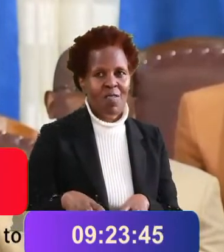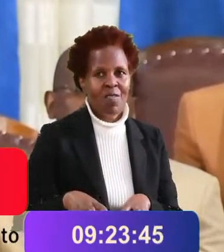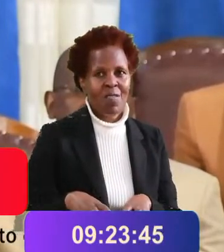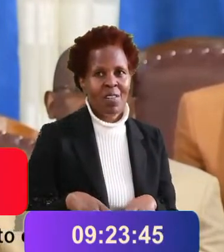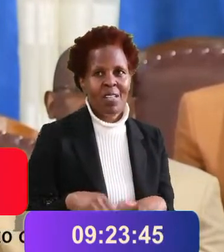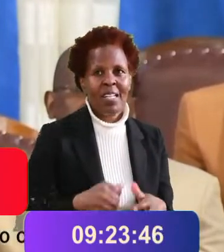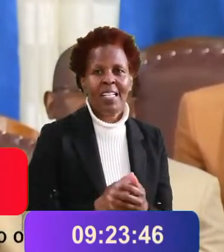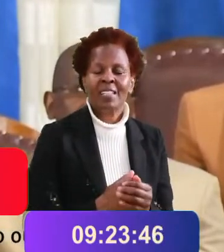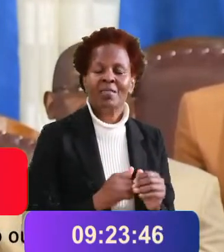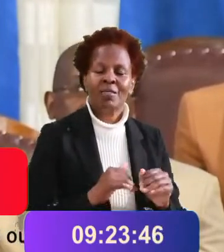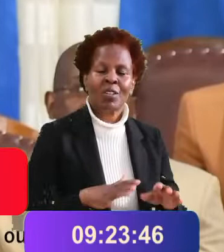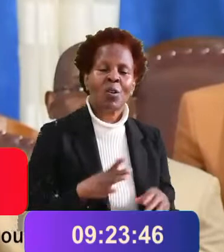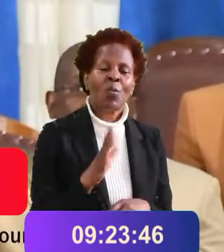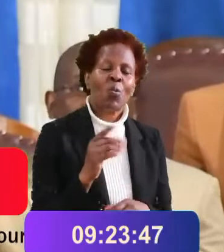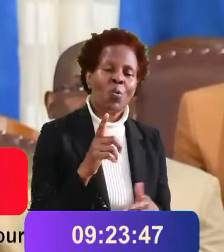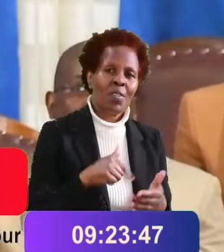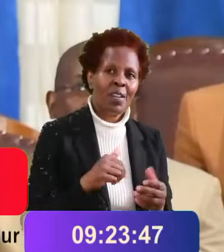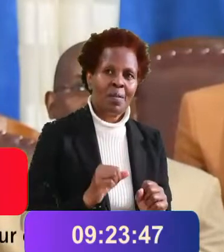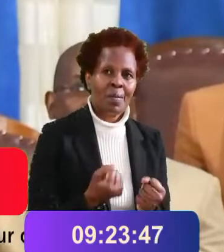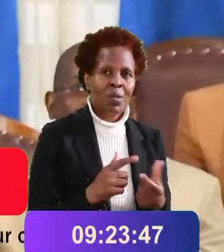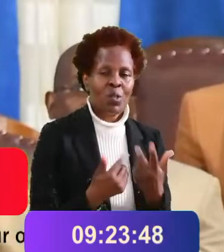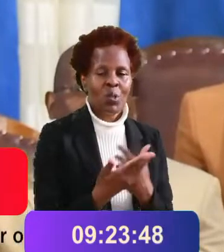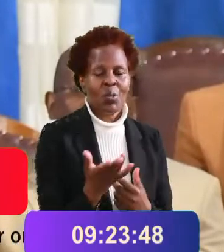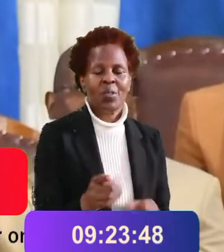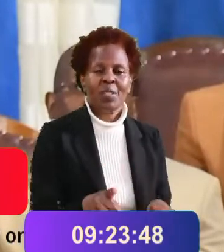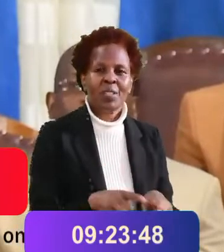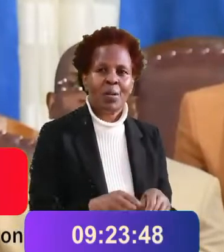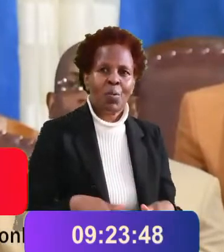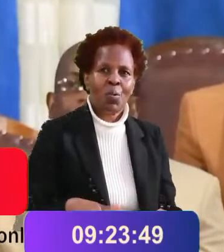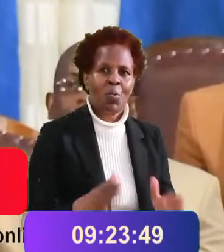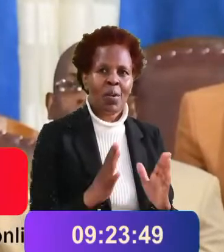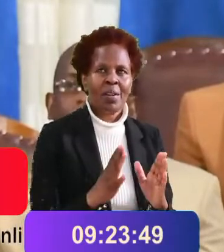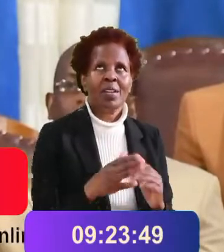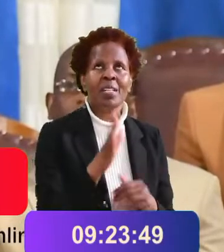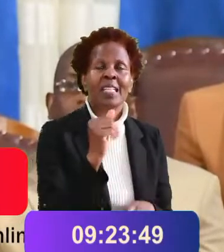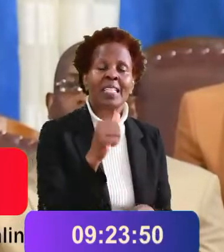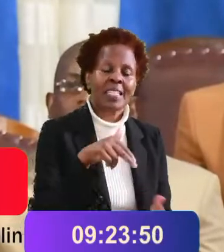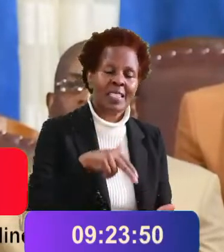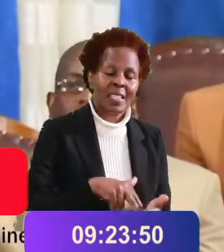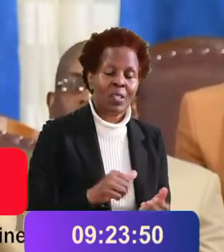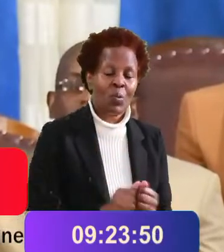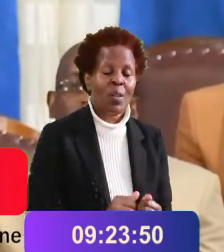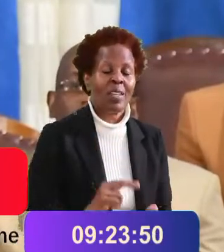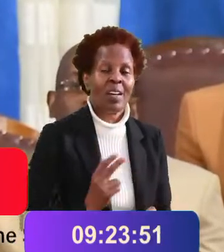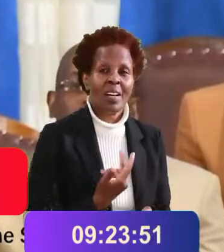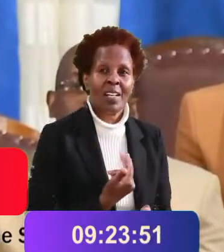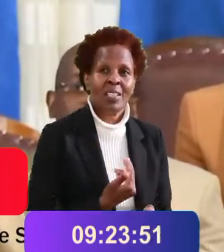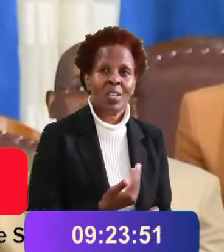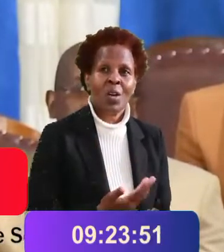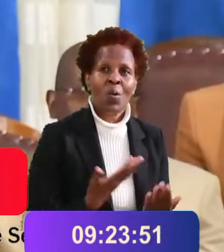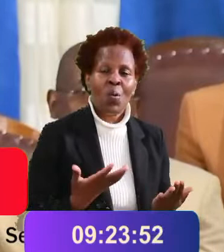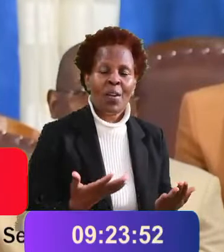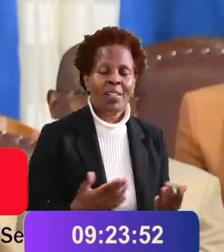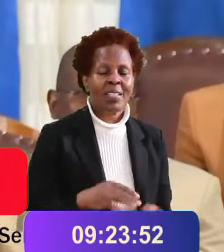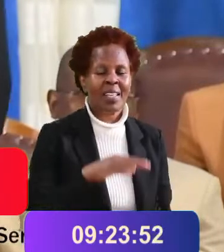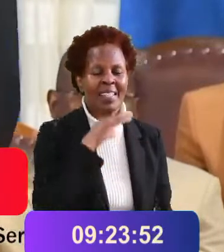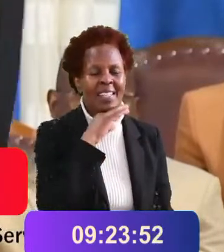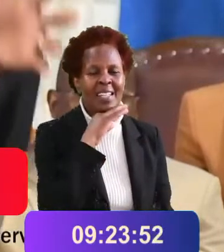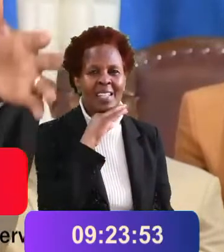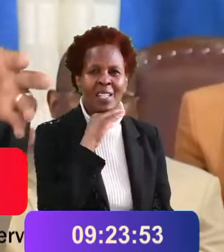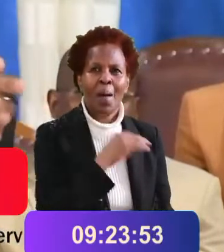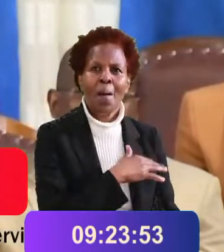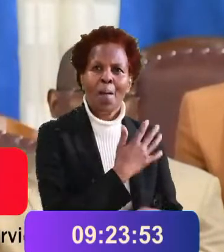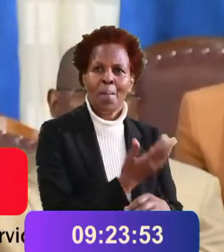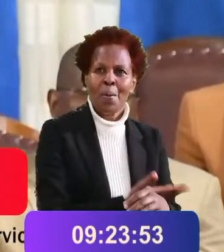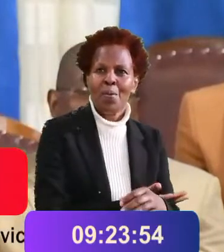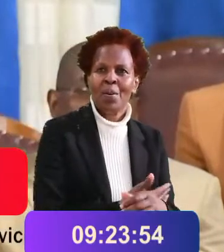scatters their agenda. The same way he stands and asks, "Death, where is your sting?" He stands